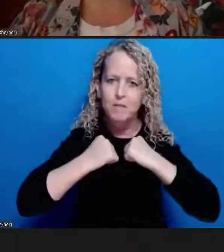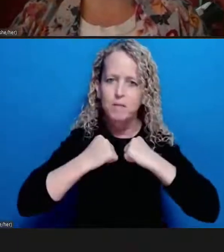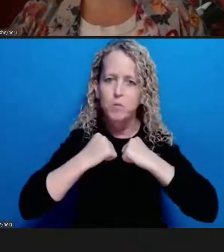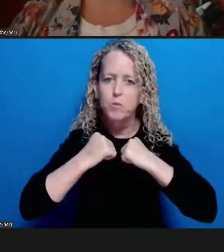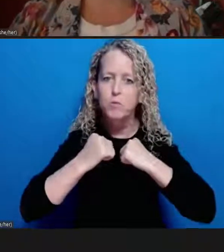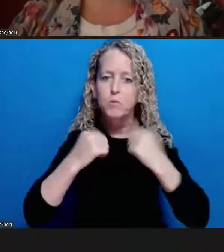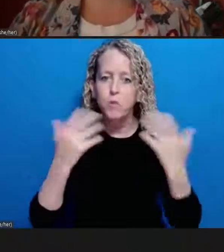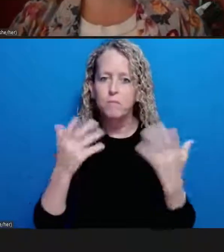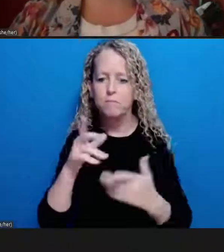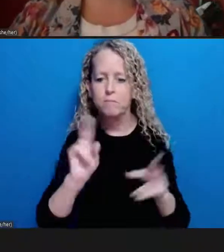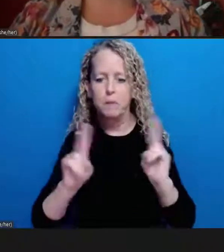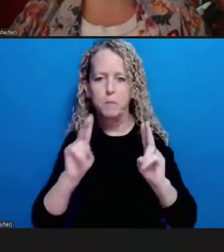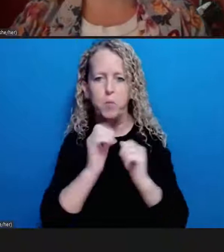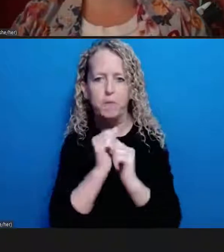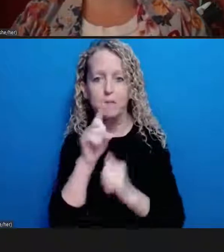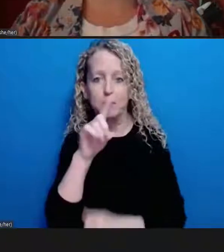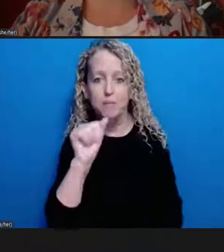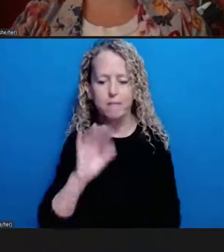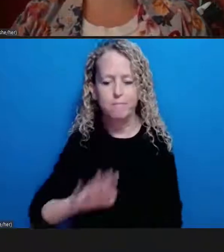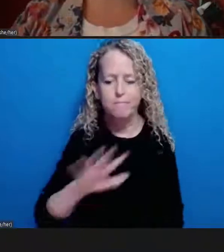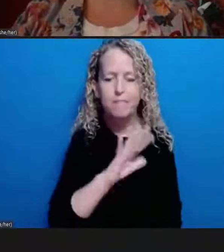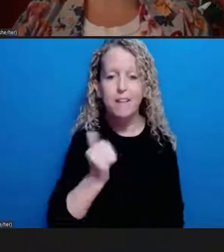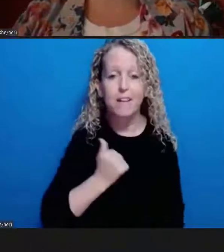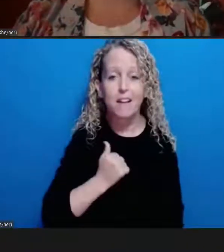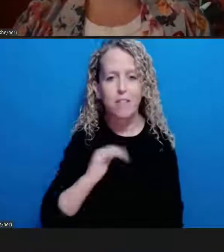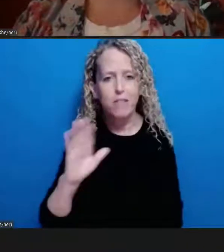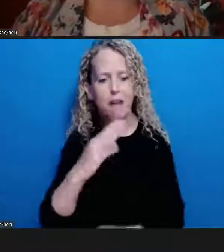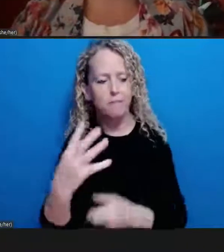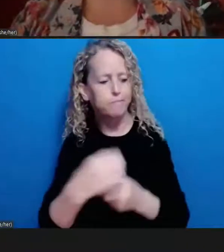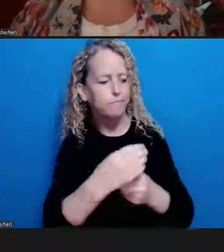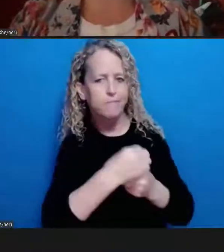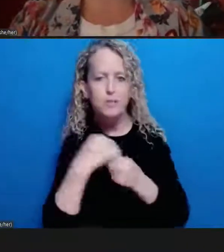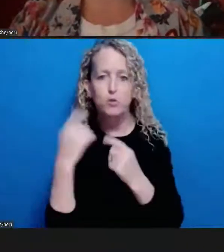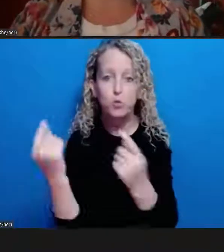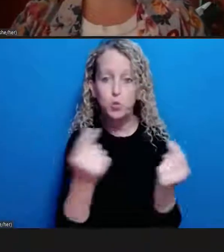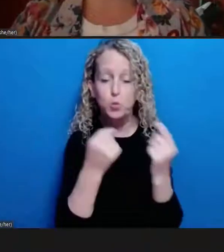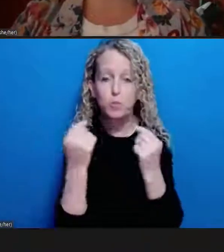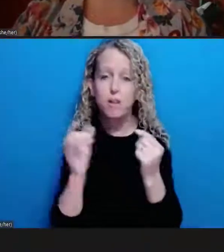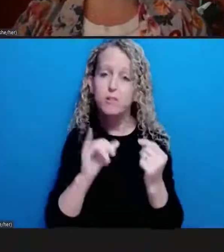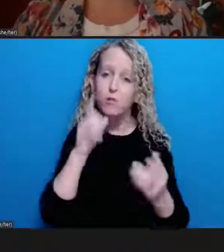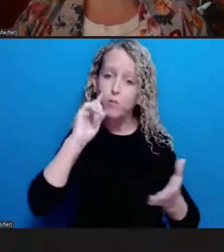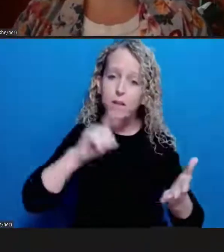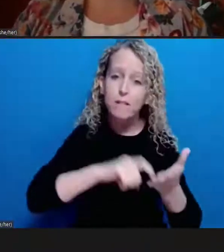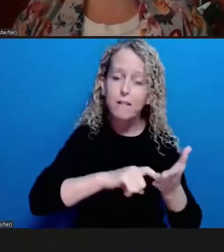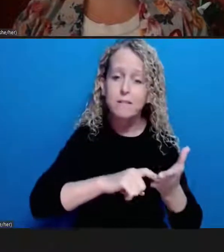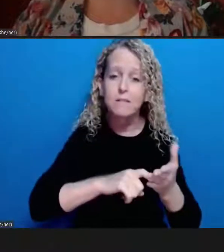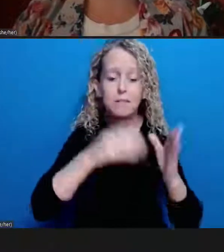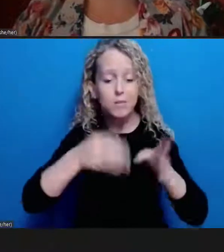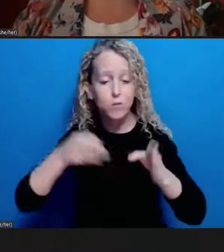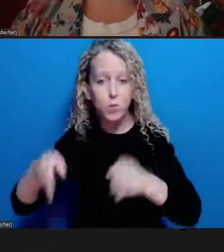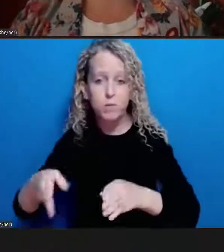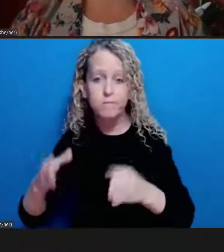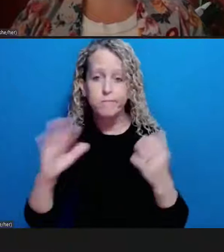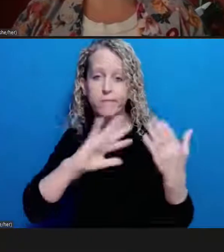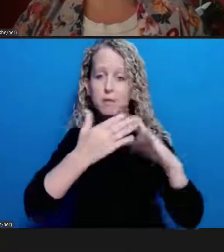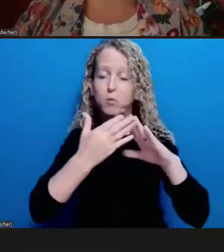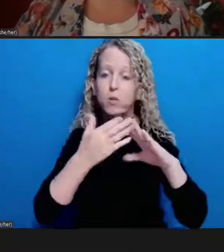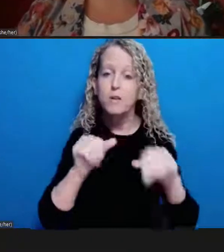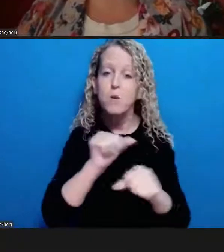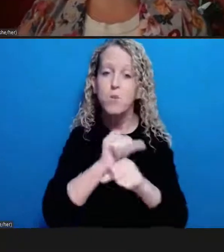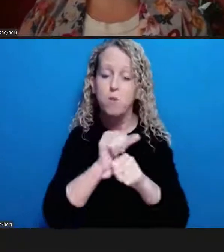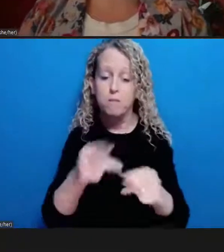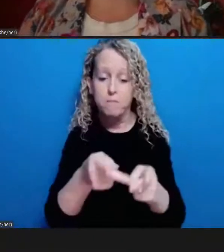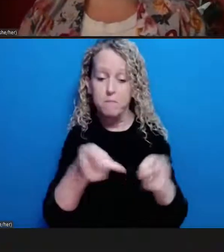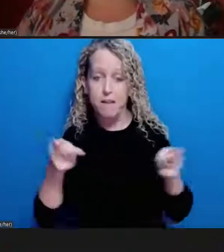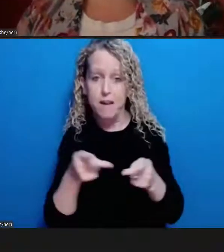disabilities and to recognize the efforts of individuals, communities, and workplaces that are actively working